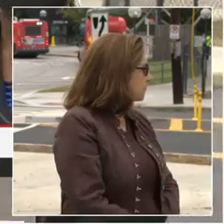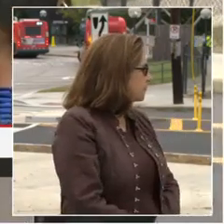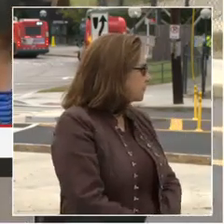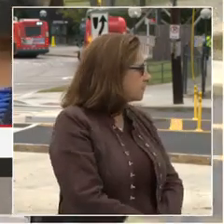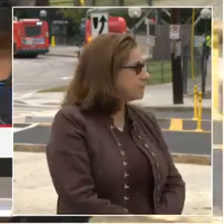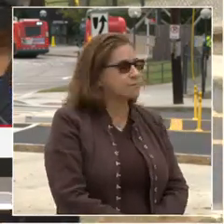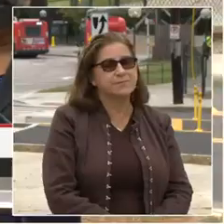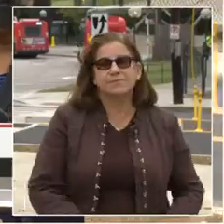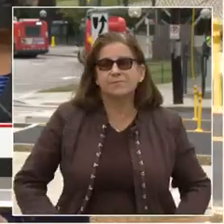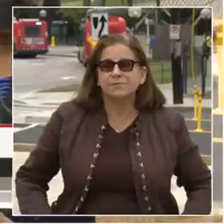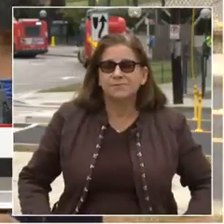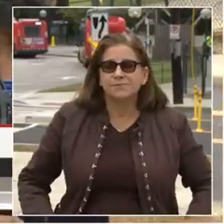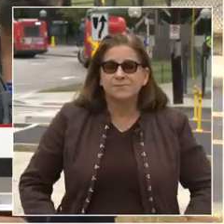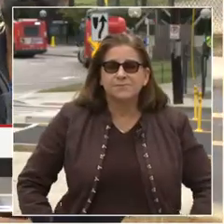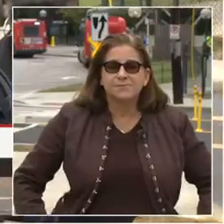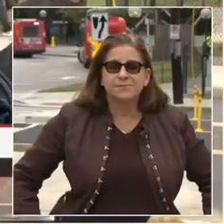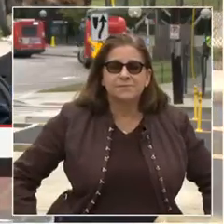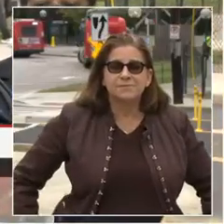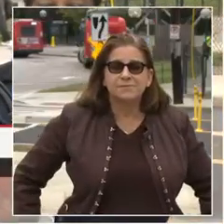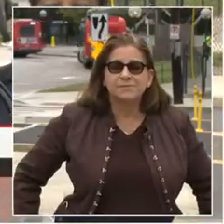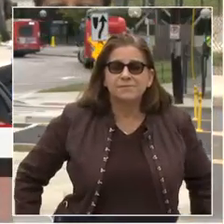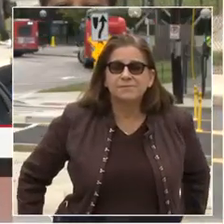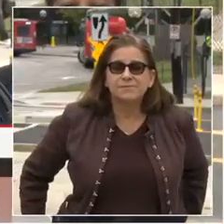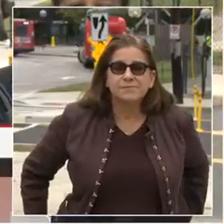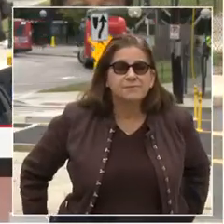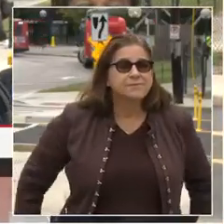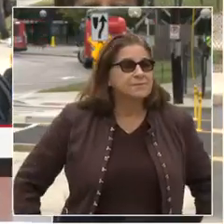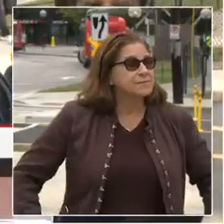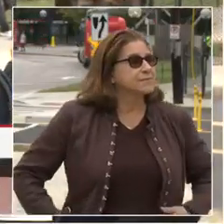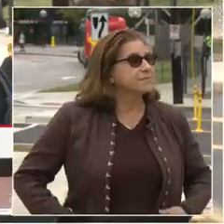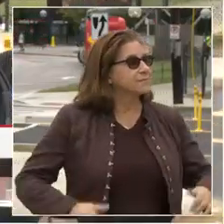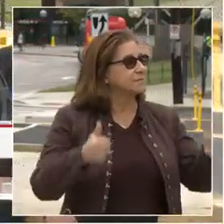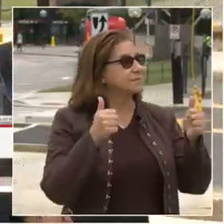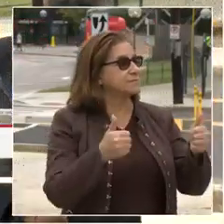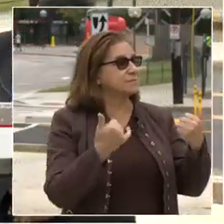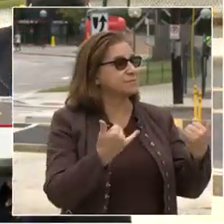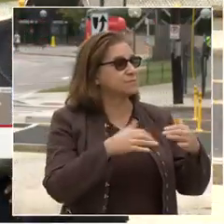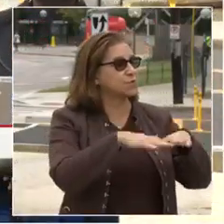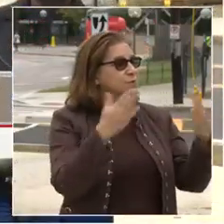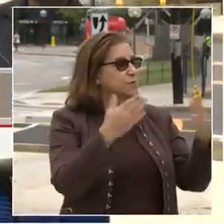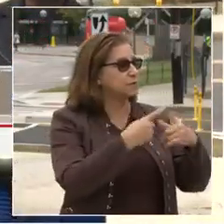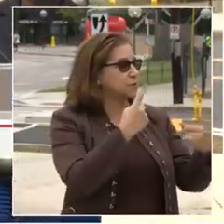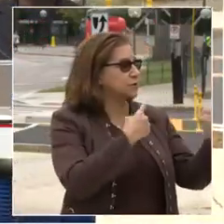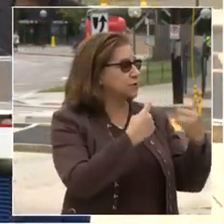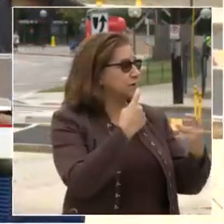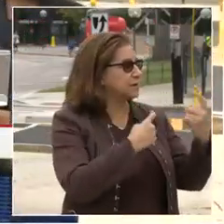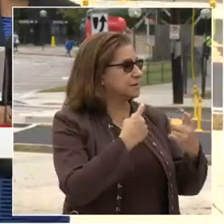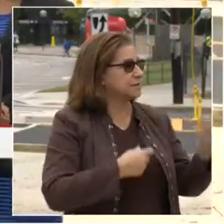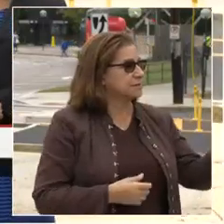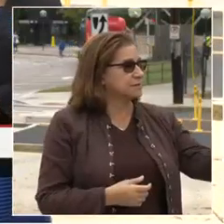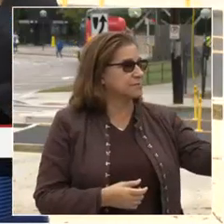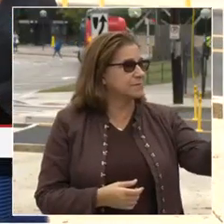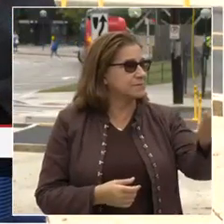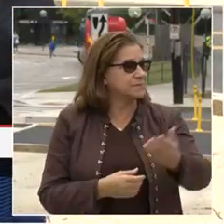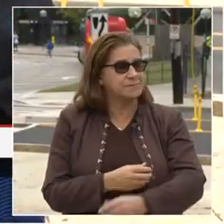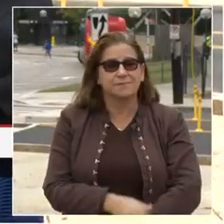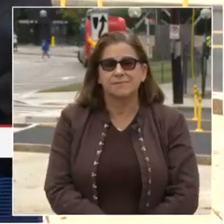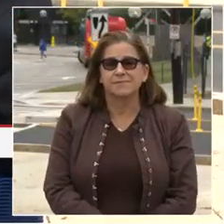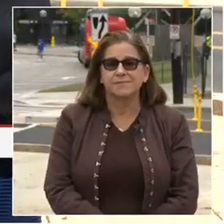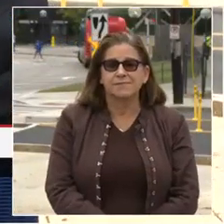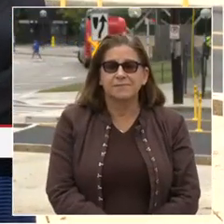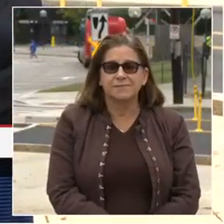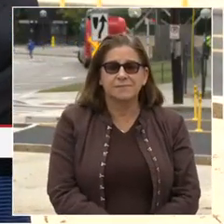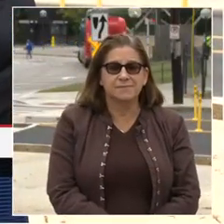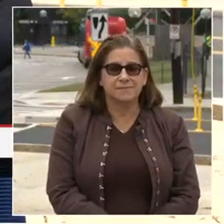you. Okay, we can take some questions. Any questions, press first and community? How much